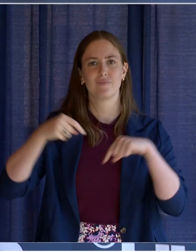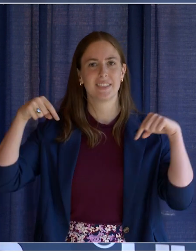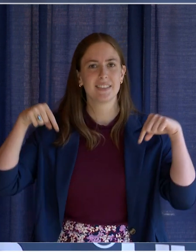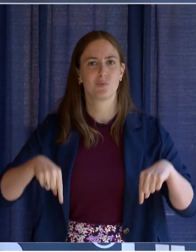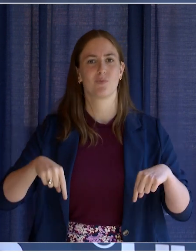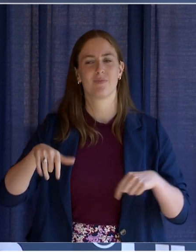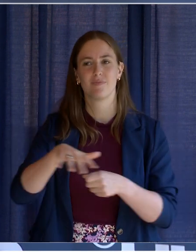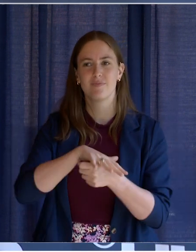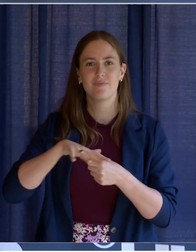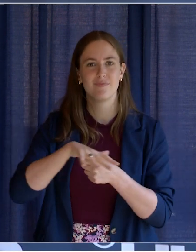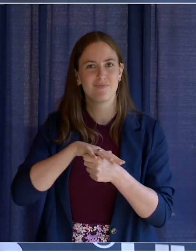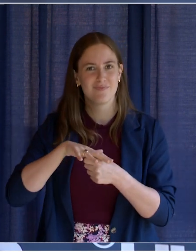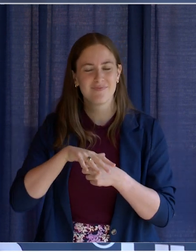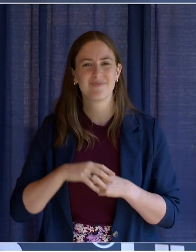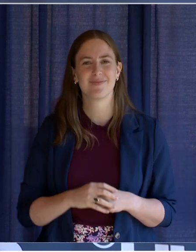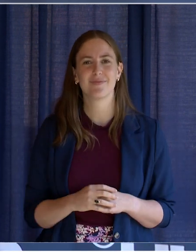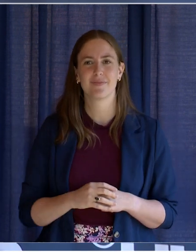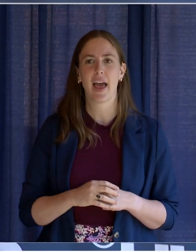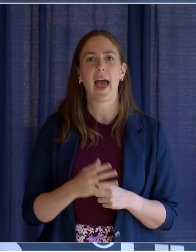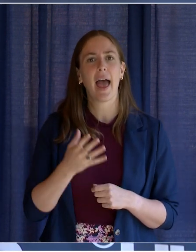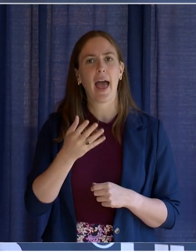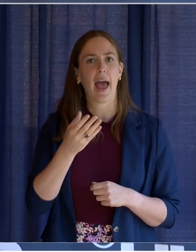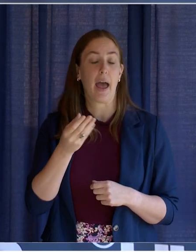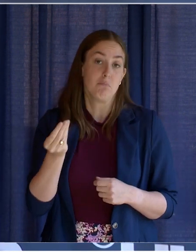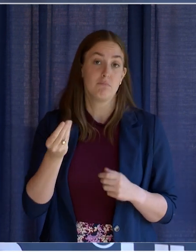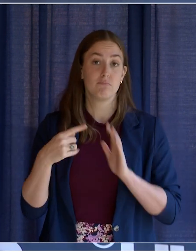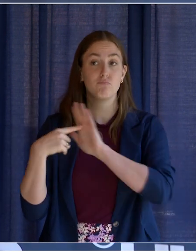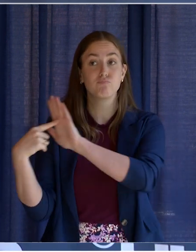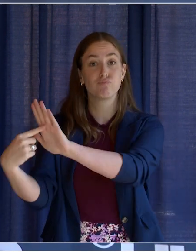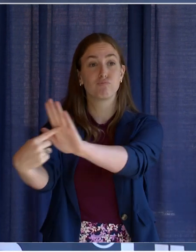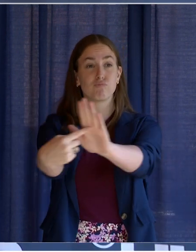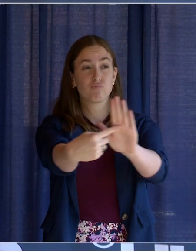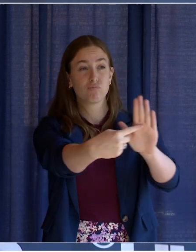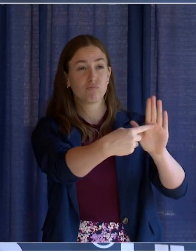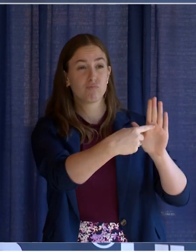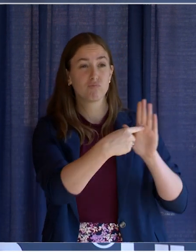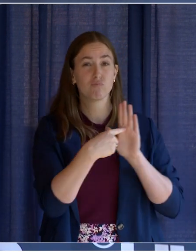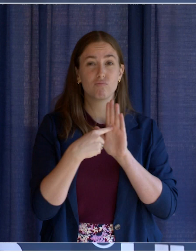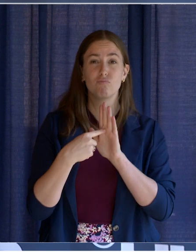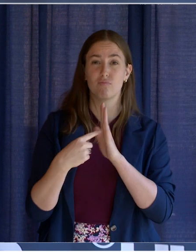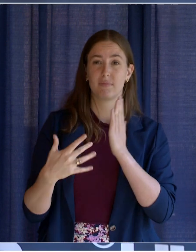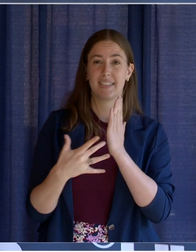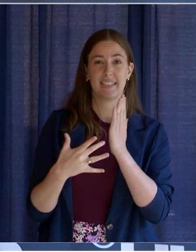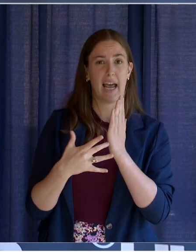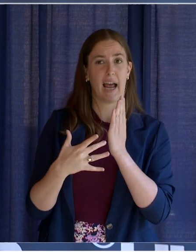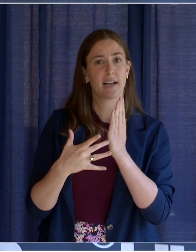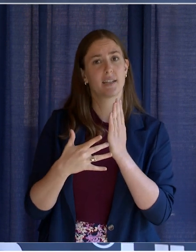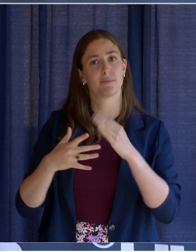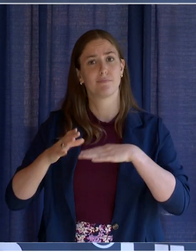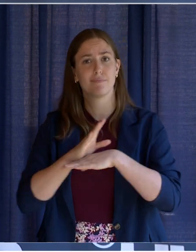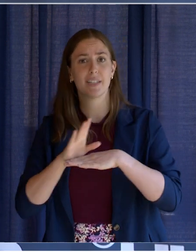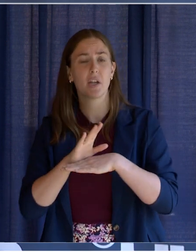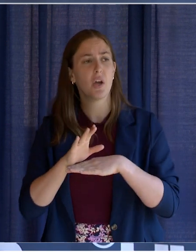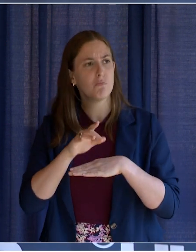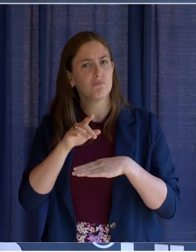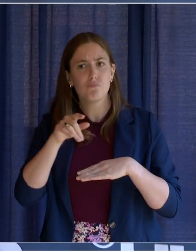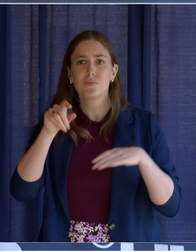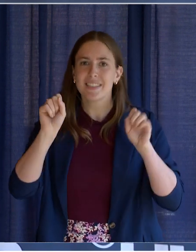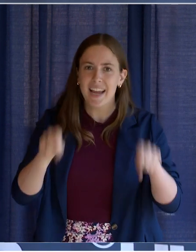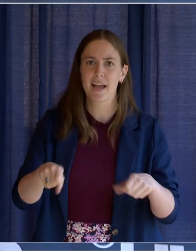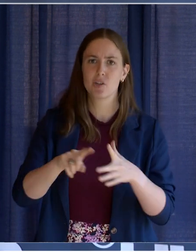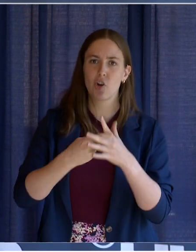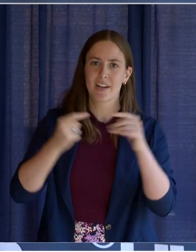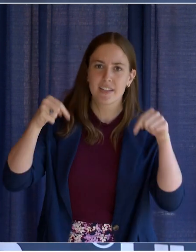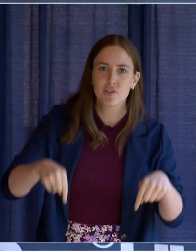space and sending the signal to all of tech that you can start here, you can grow here, you